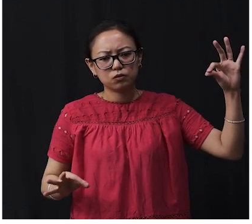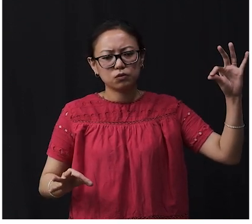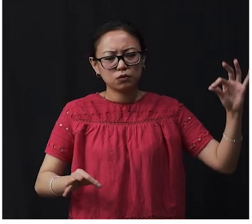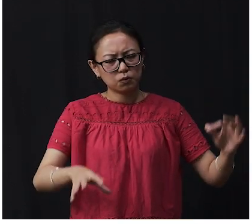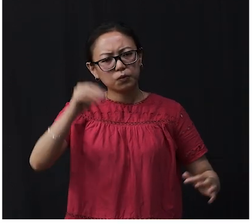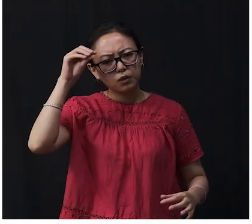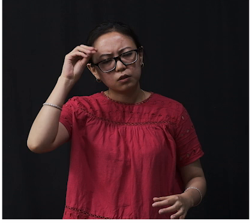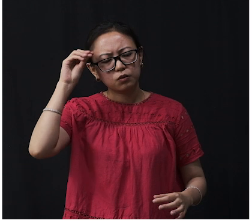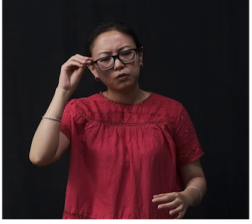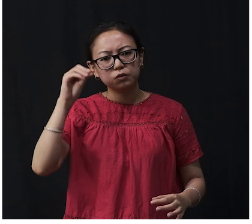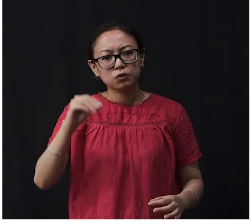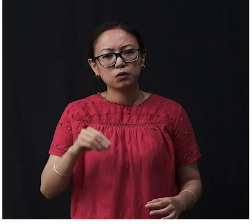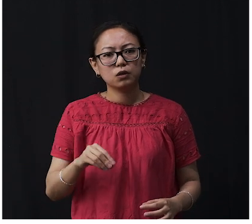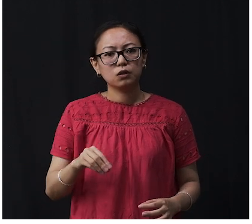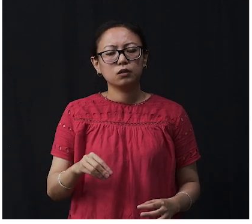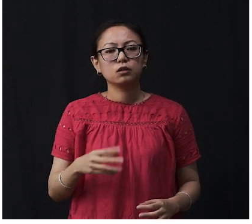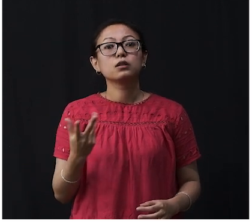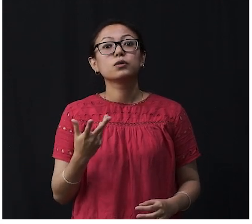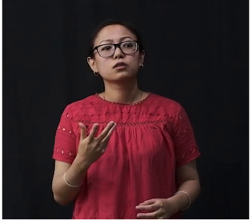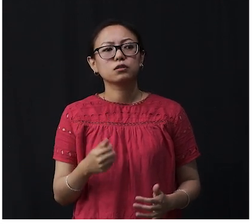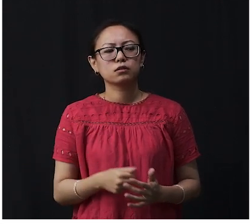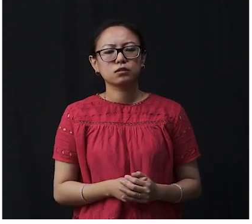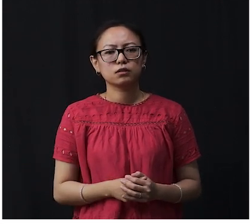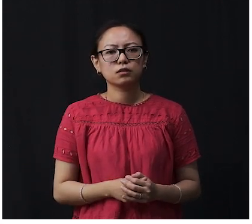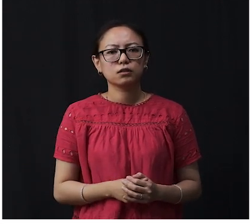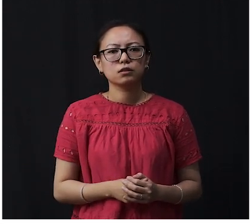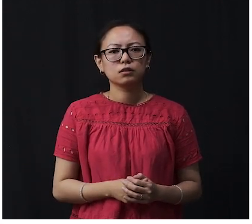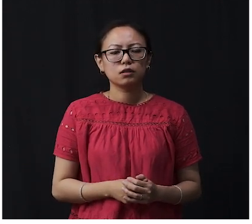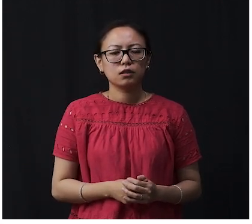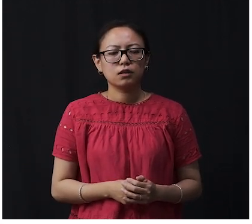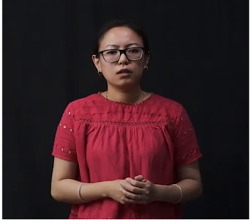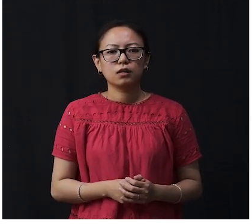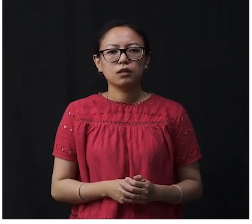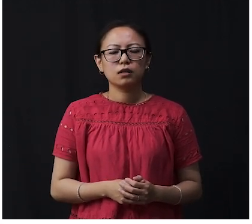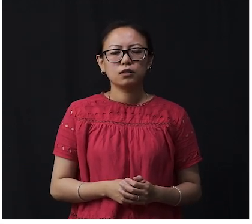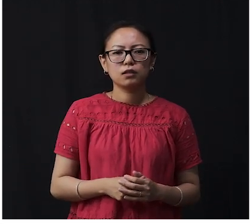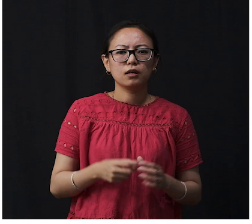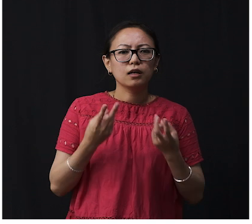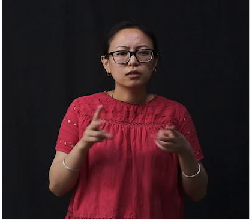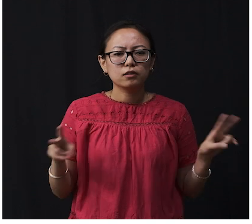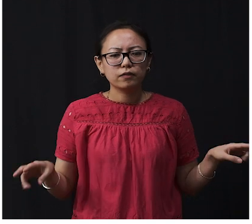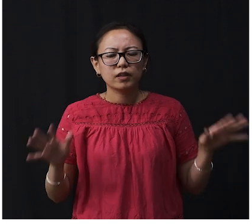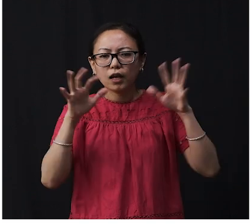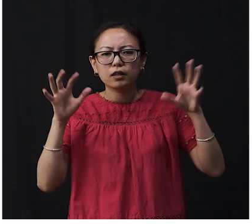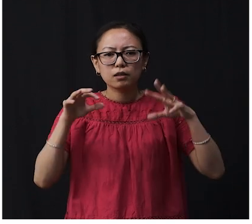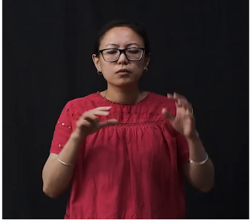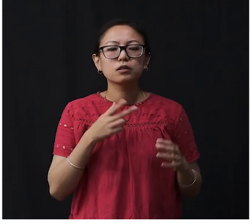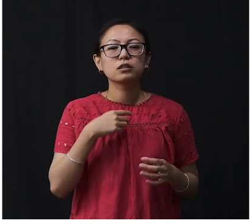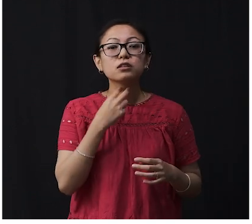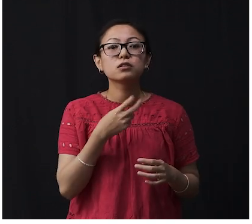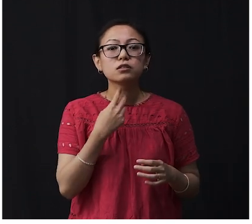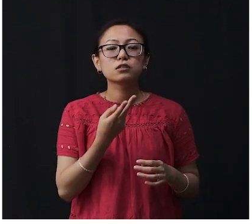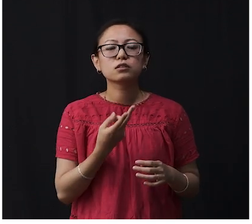also learned what the animals make sound. So now we will all go through the